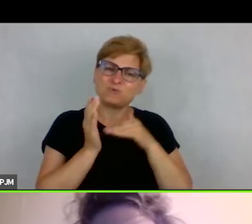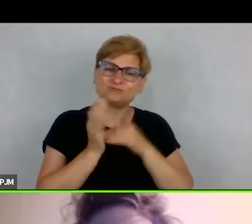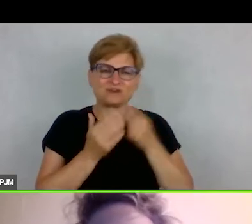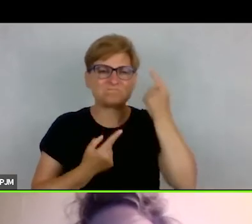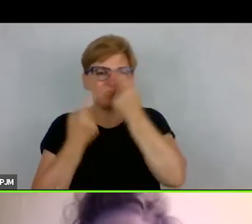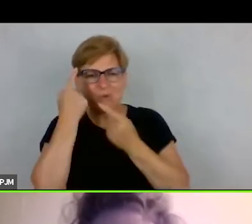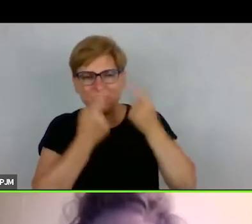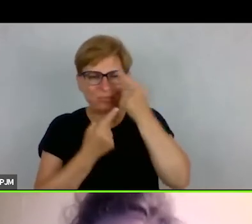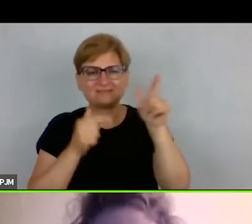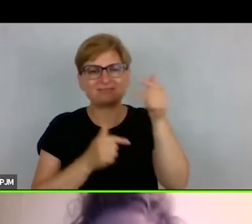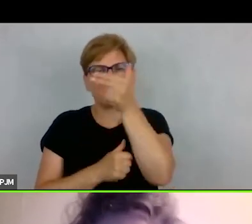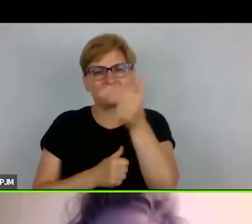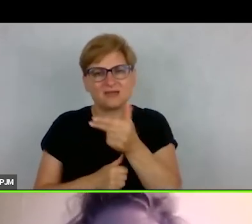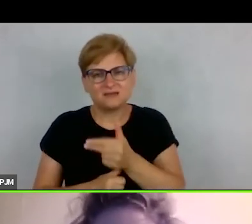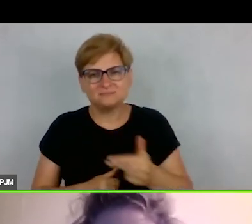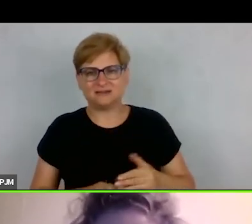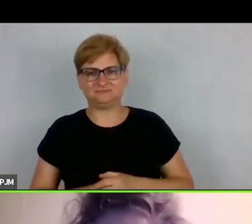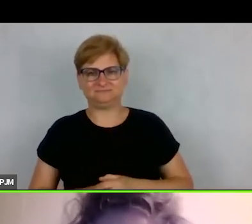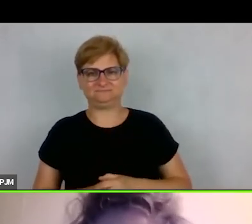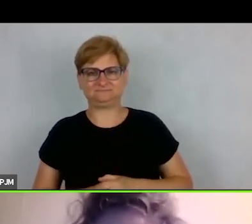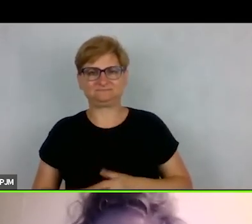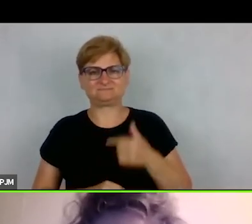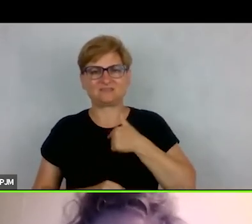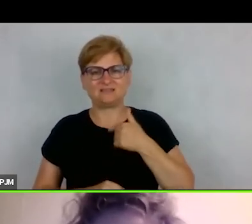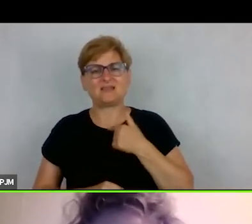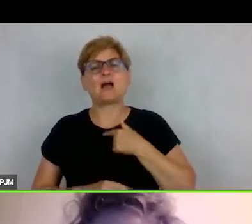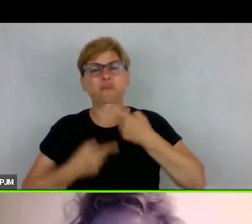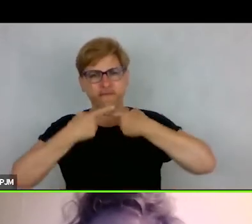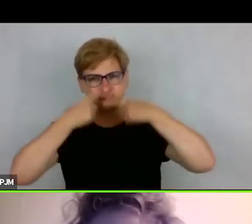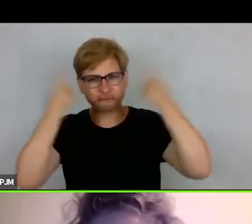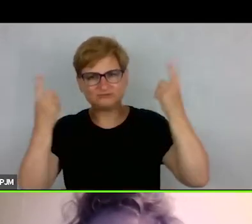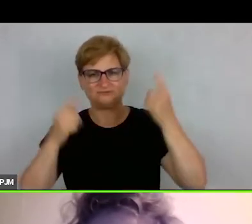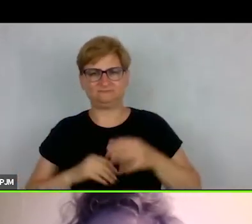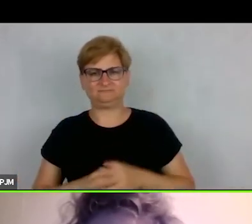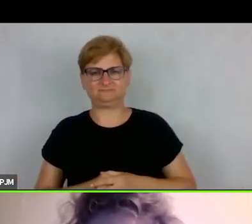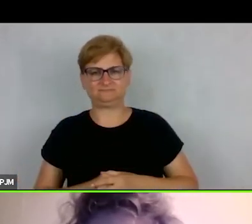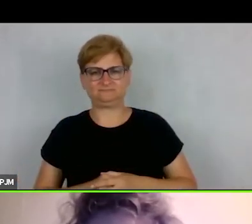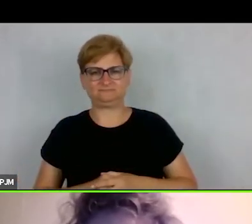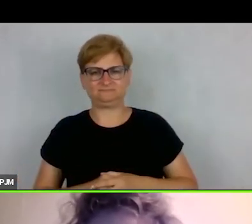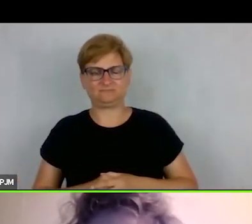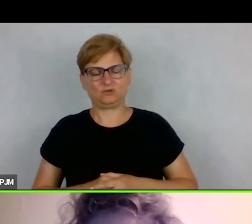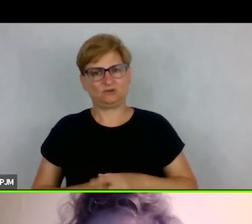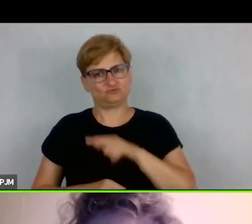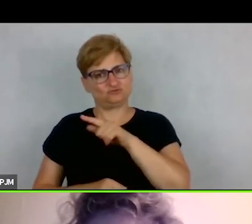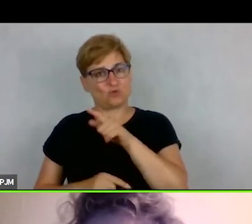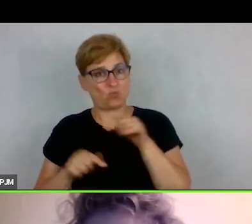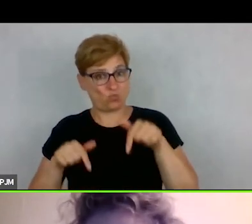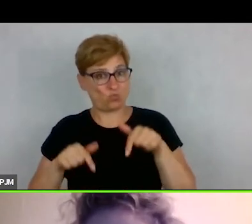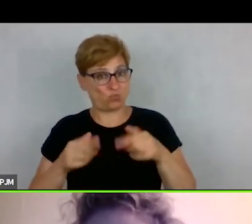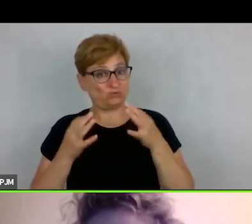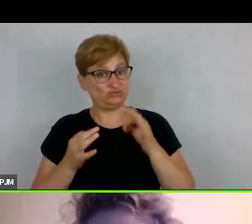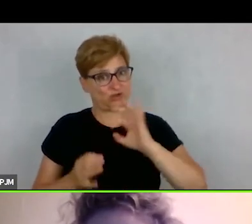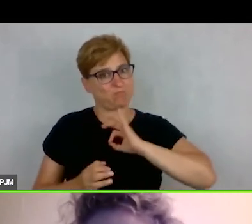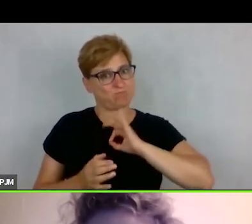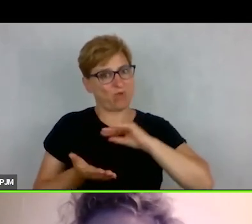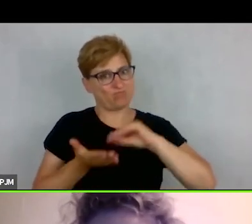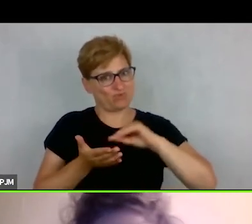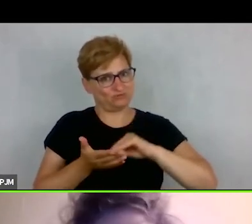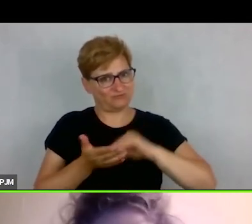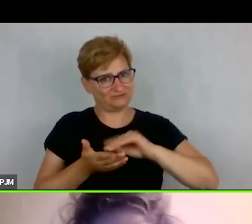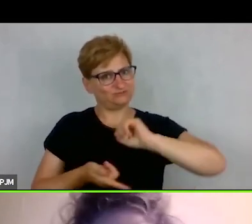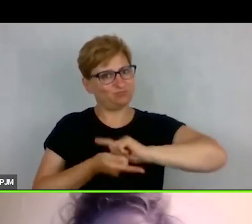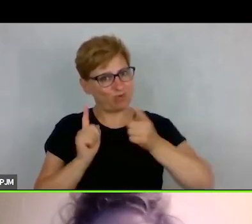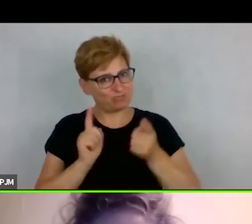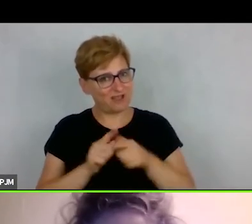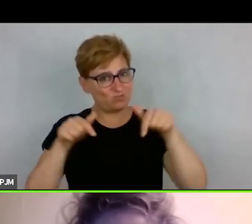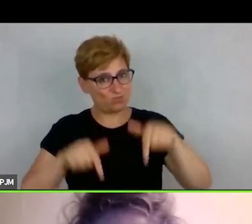make a sense for us personally and for our organizations, and takes those inspiration back home.